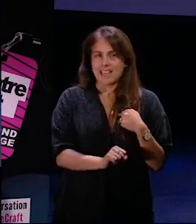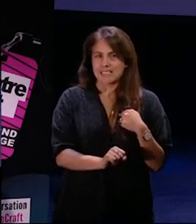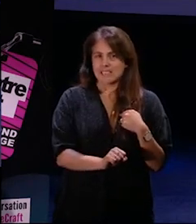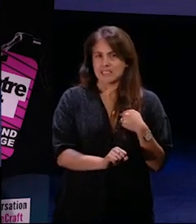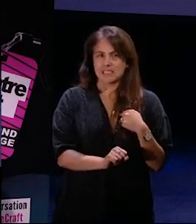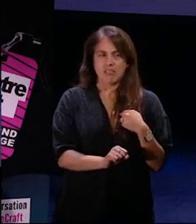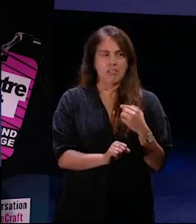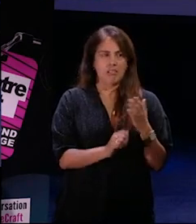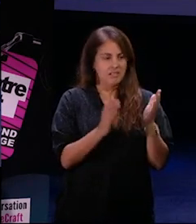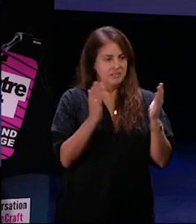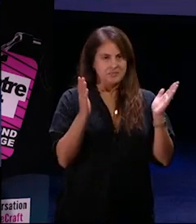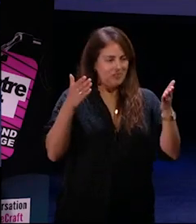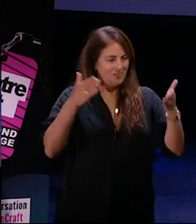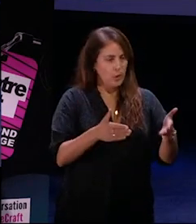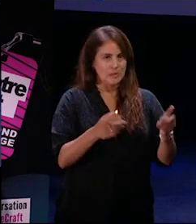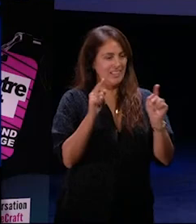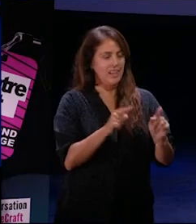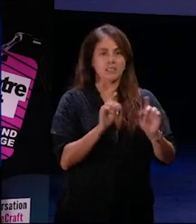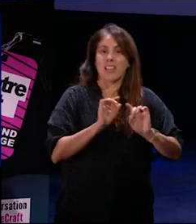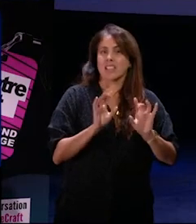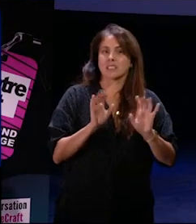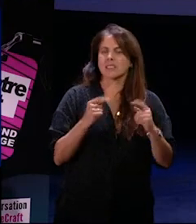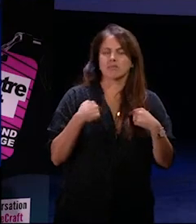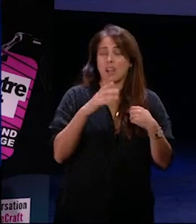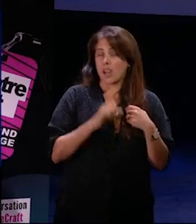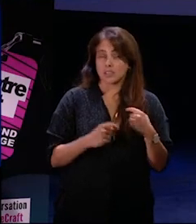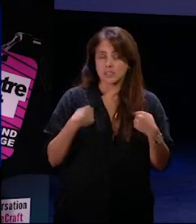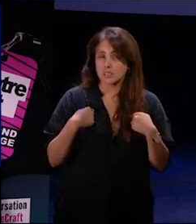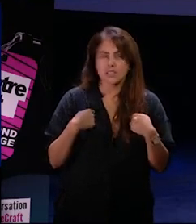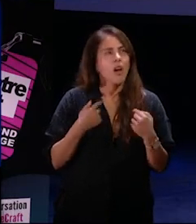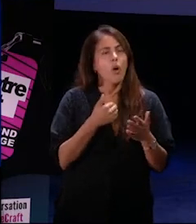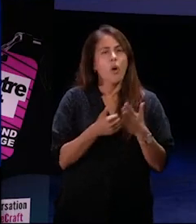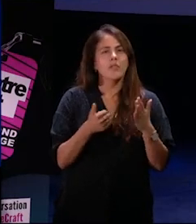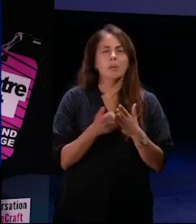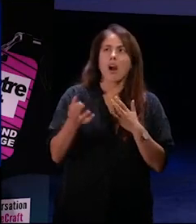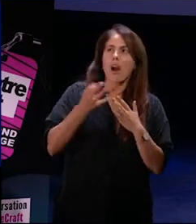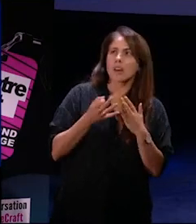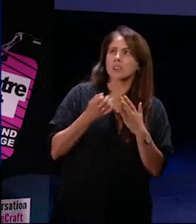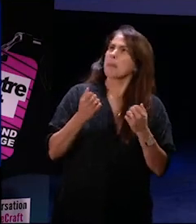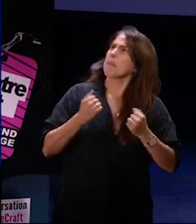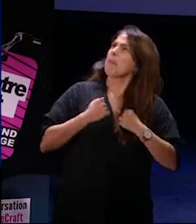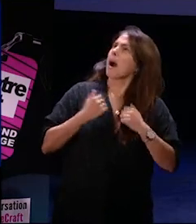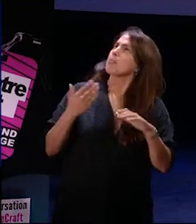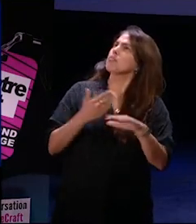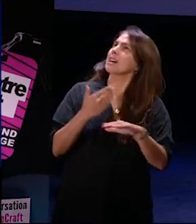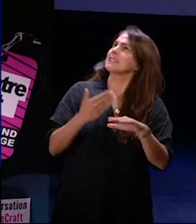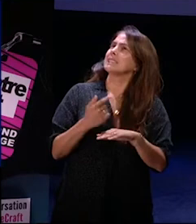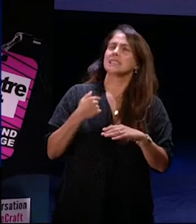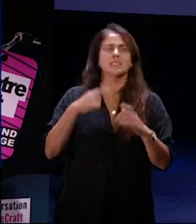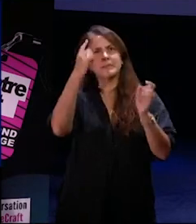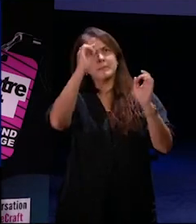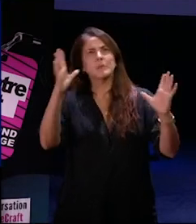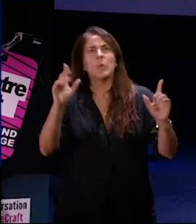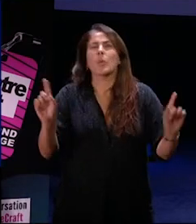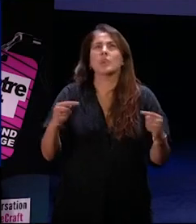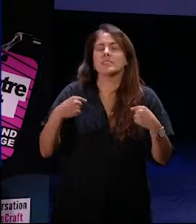in. and it's a question that I often ask myself, say, what is your practice? What are you doing? What is it? And I